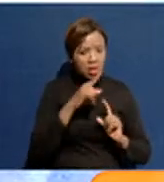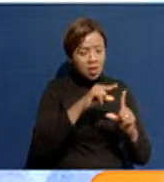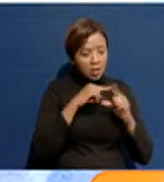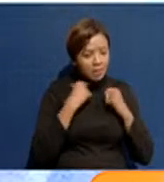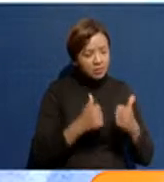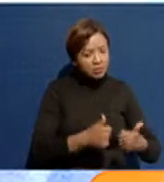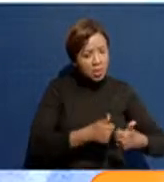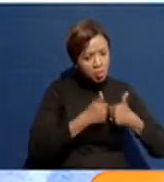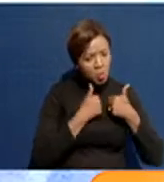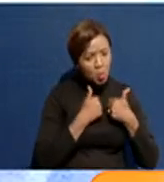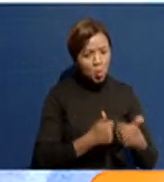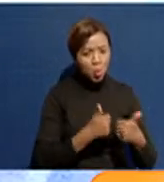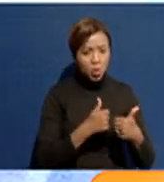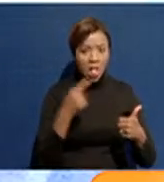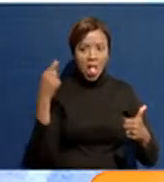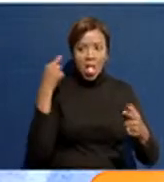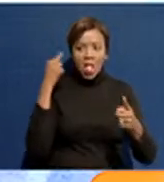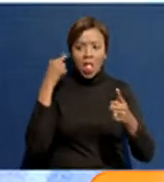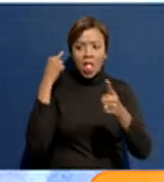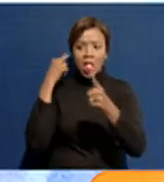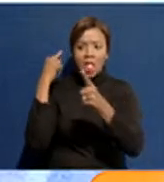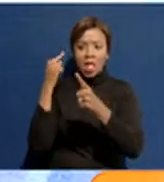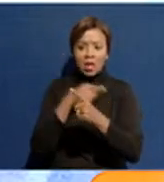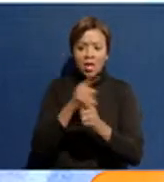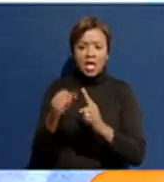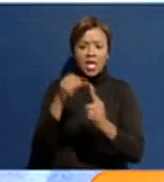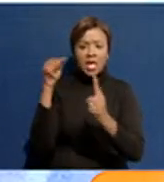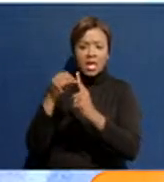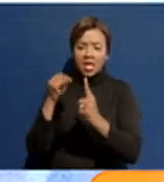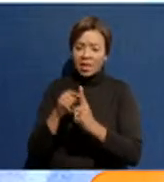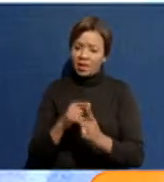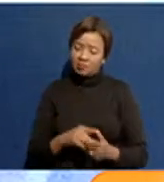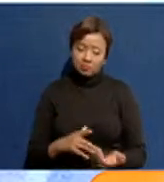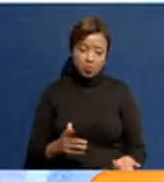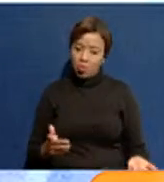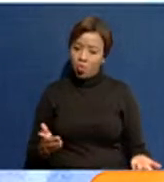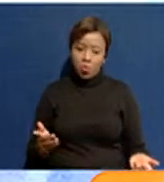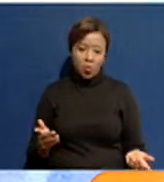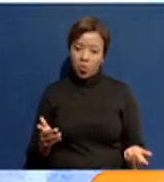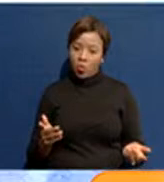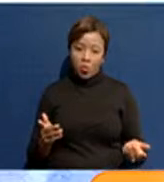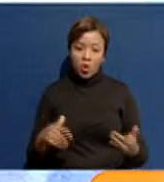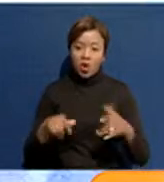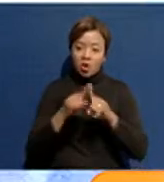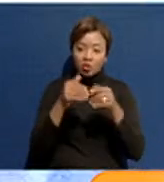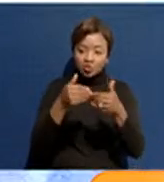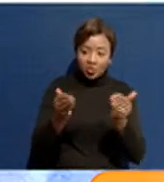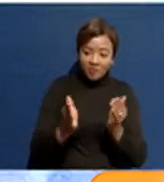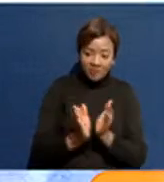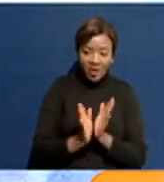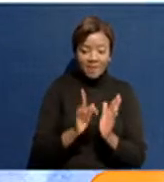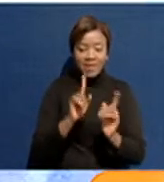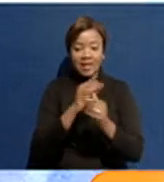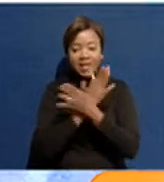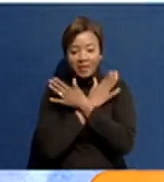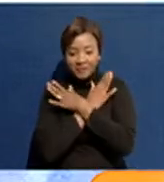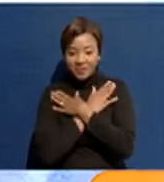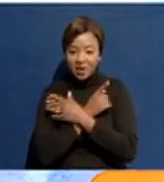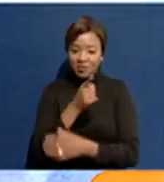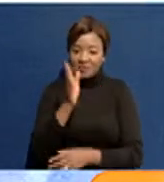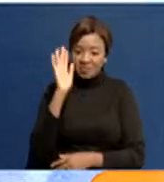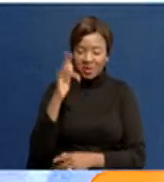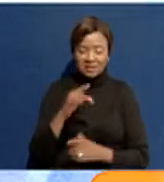following allegations of mass killings at the New Life Prayer Center. So according to family and friends of the preacher, Ezekiel Odero was